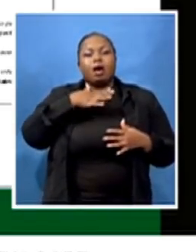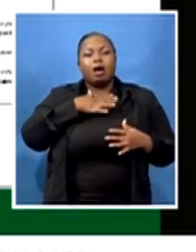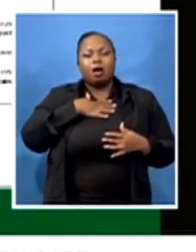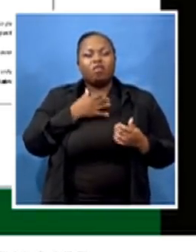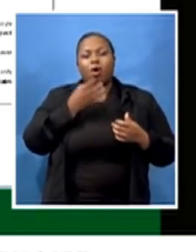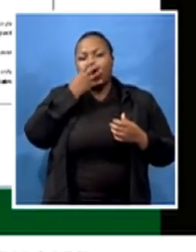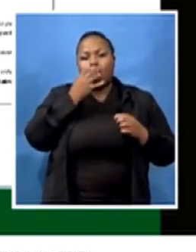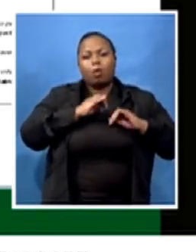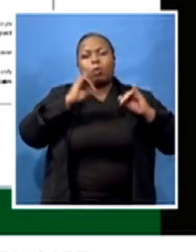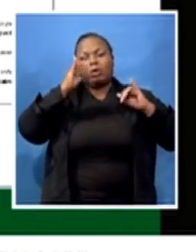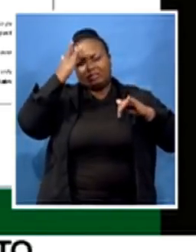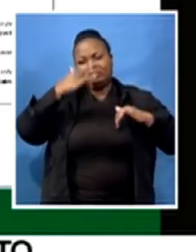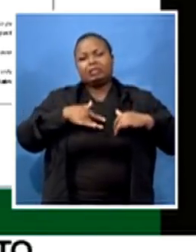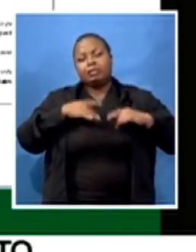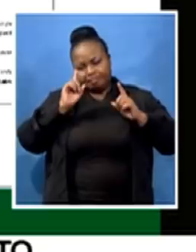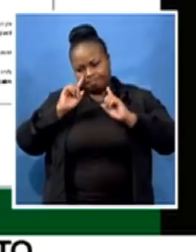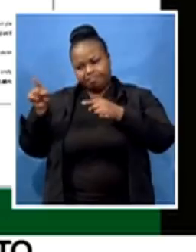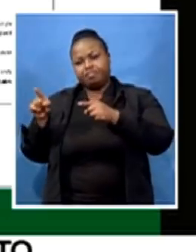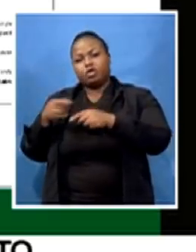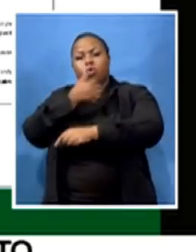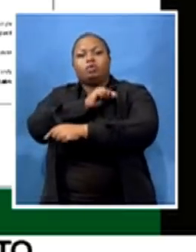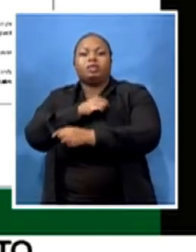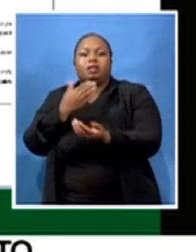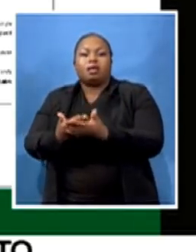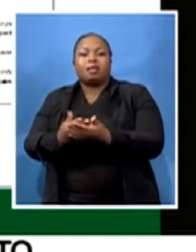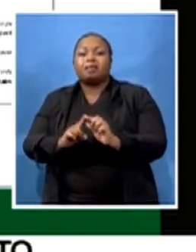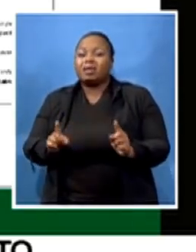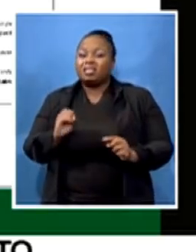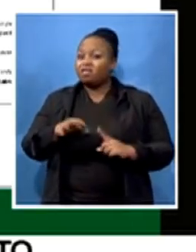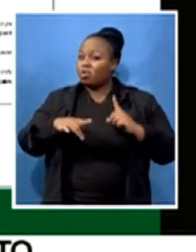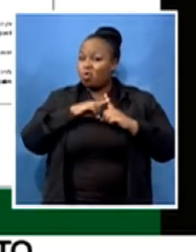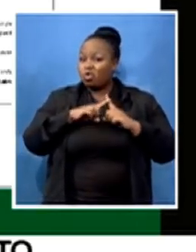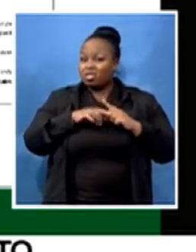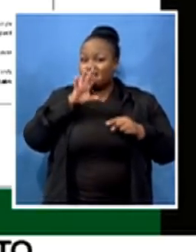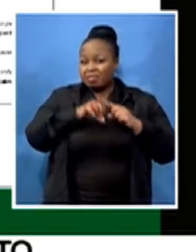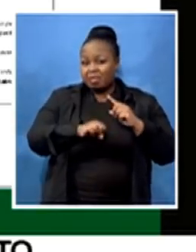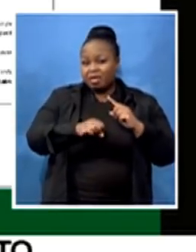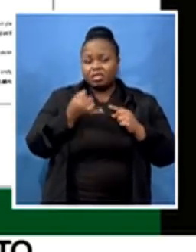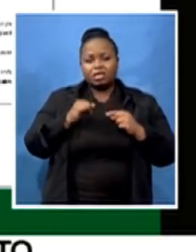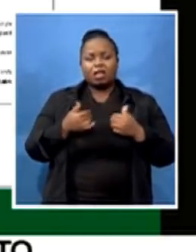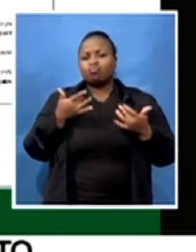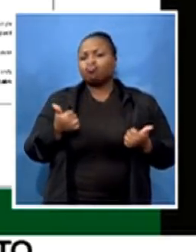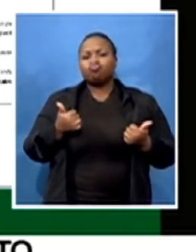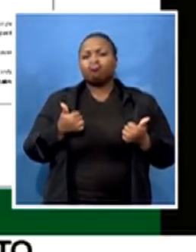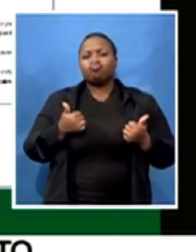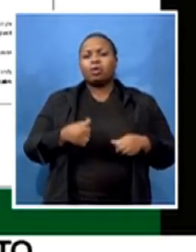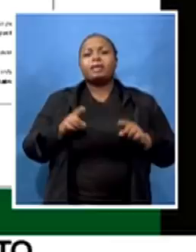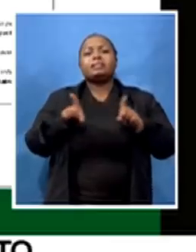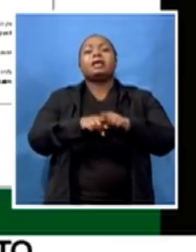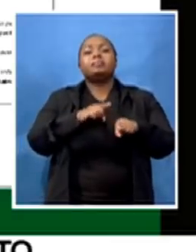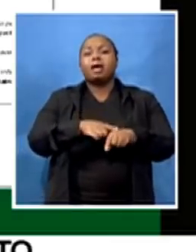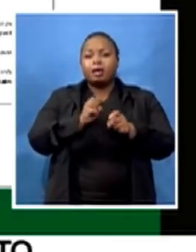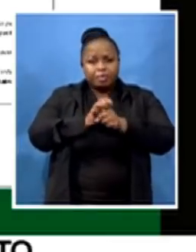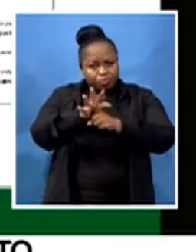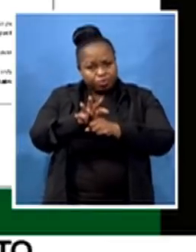that all those who are positive cases who are still actively spreading infection can be taken for isolation, and we account for each and